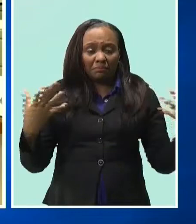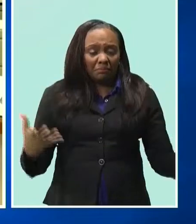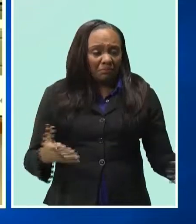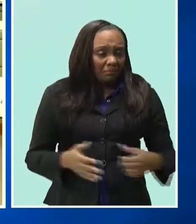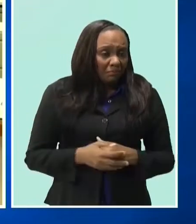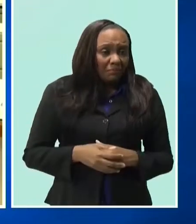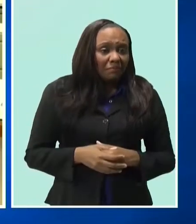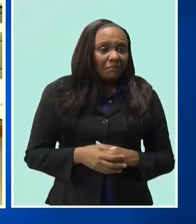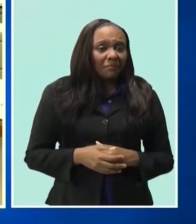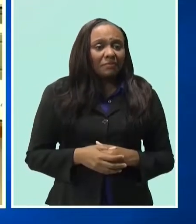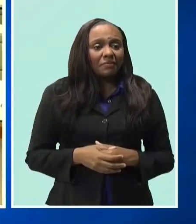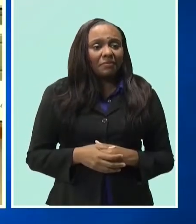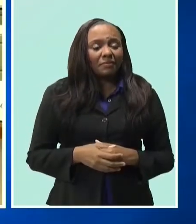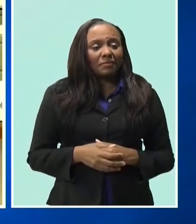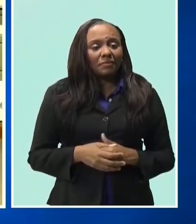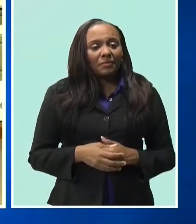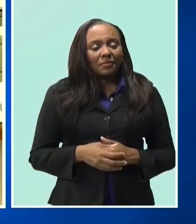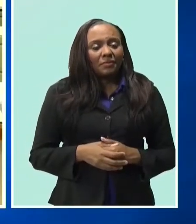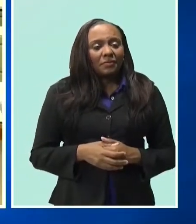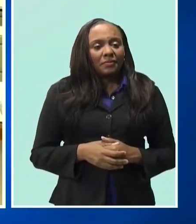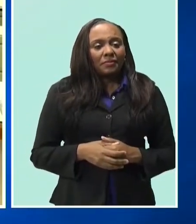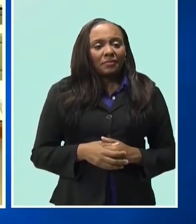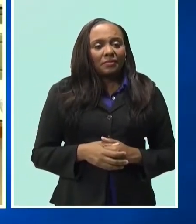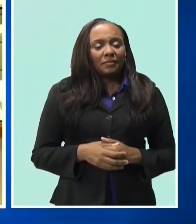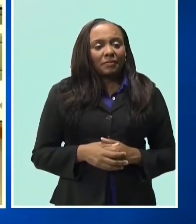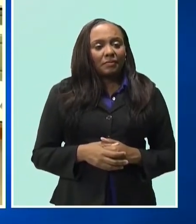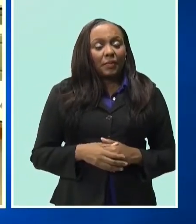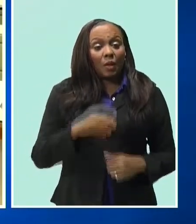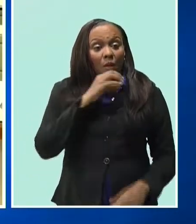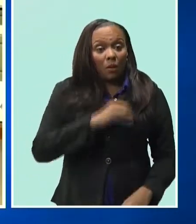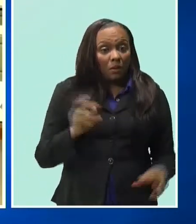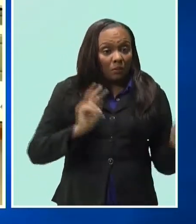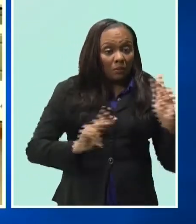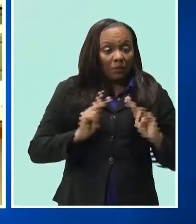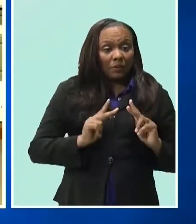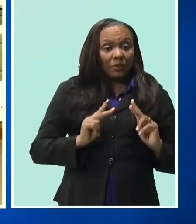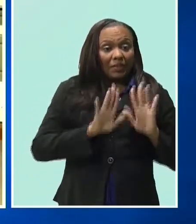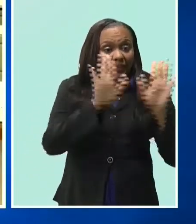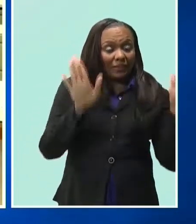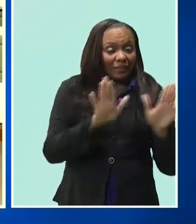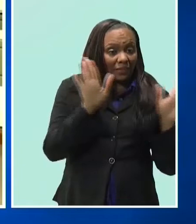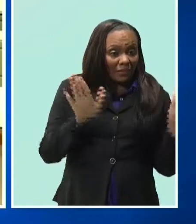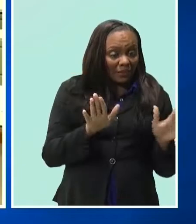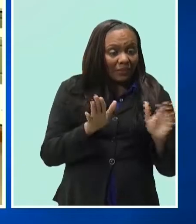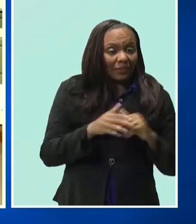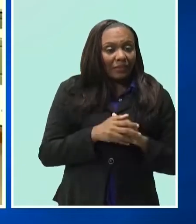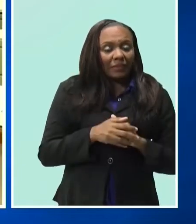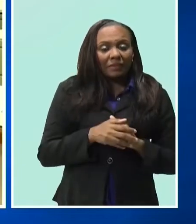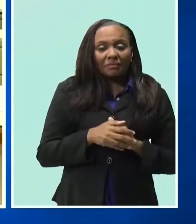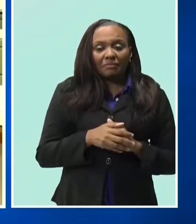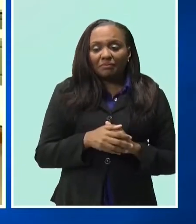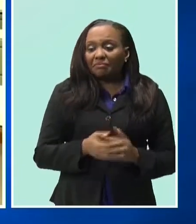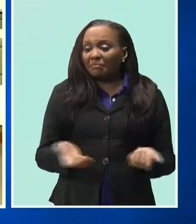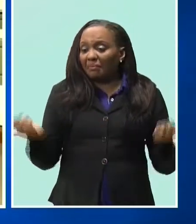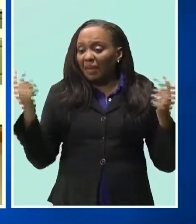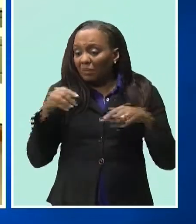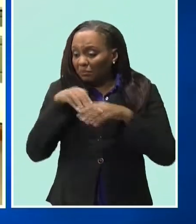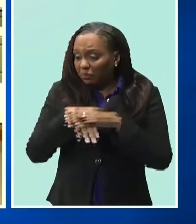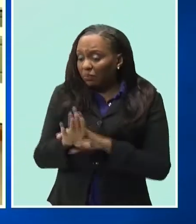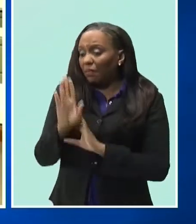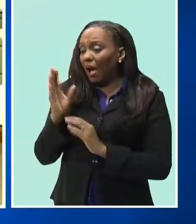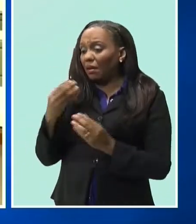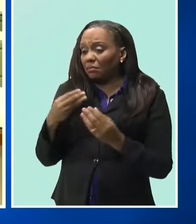And even for the seniors on Sunday, when it was the seniors' day, they came in, they shopped, and